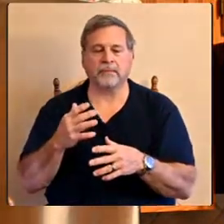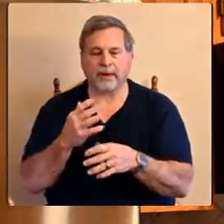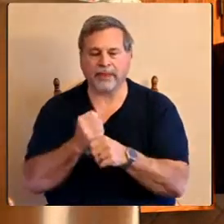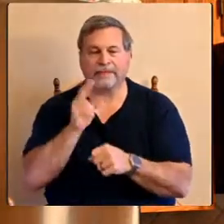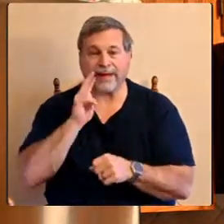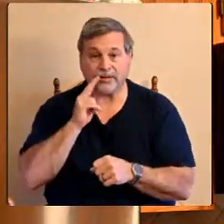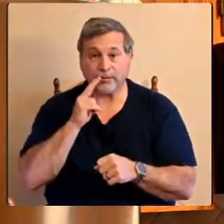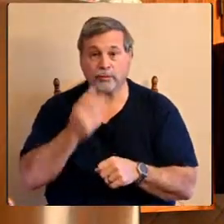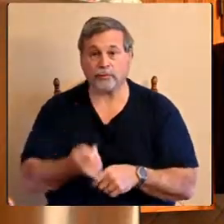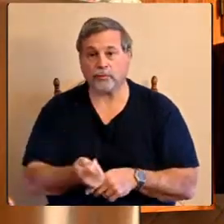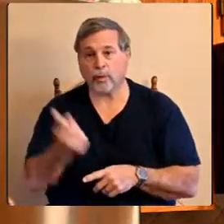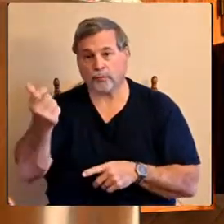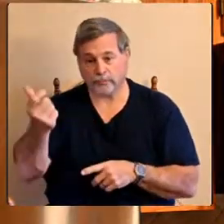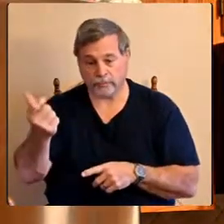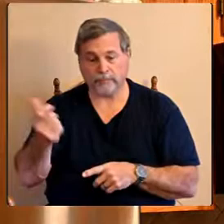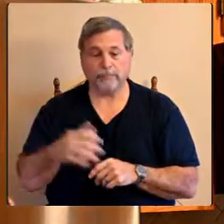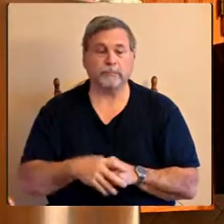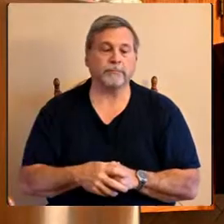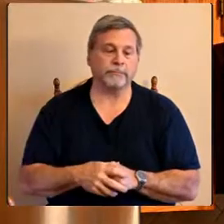the vegetables out.